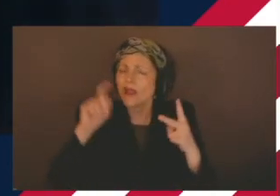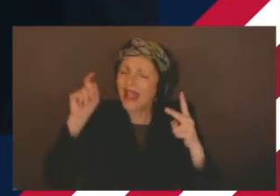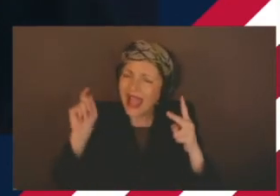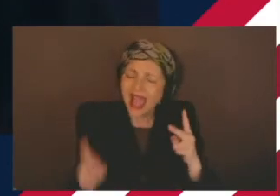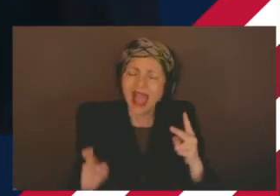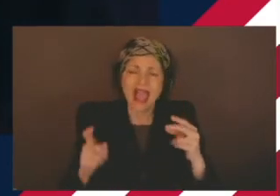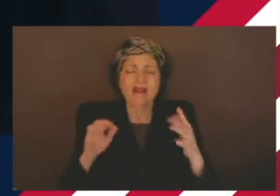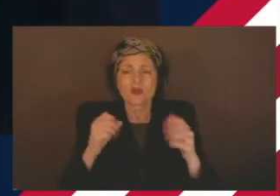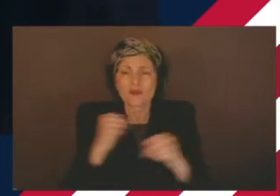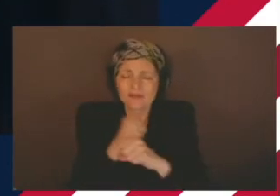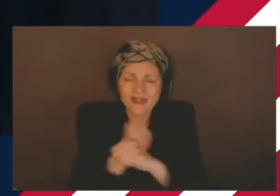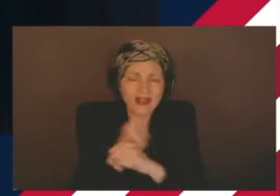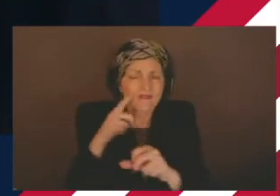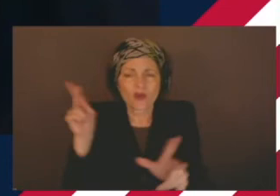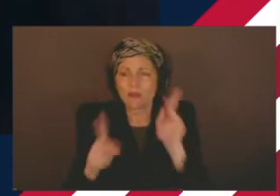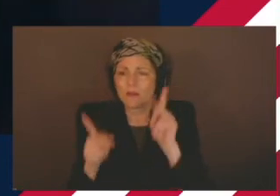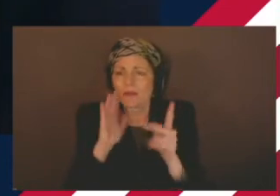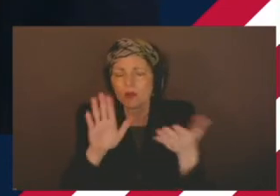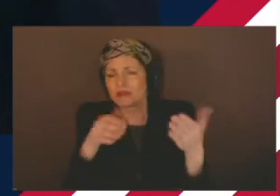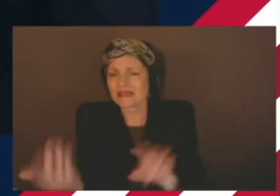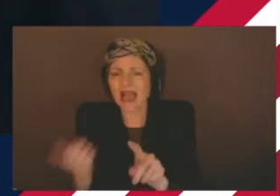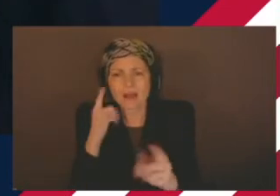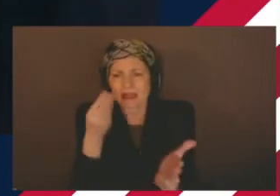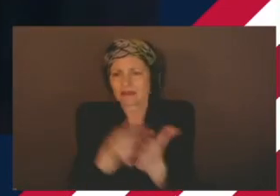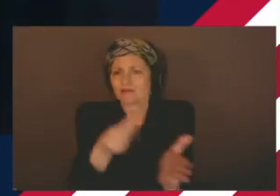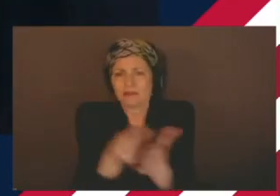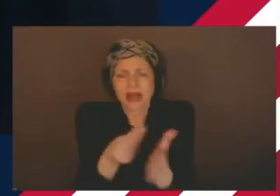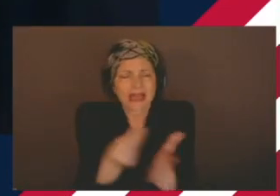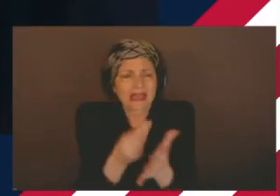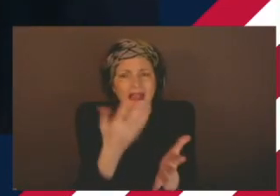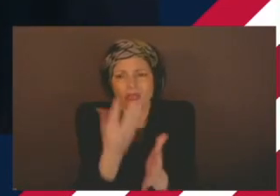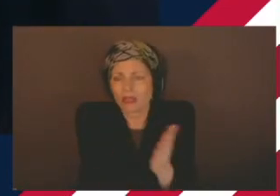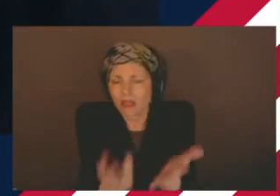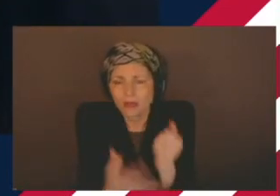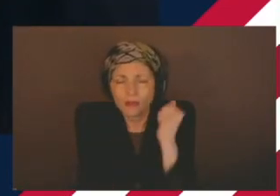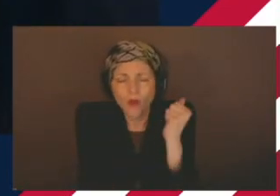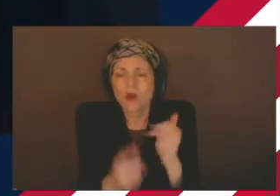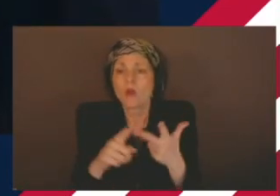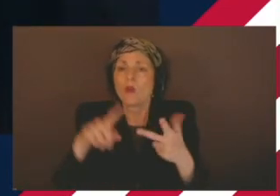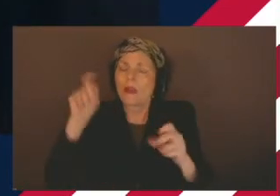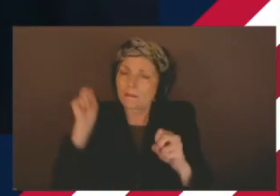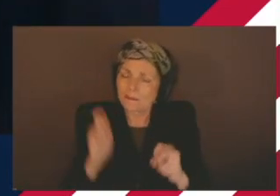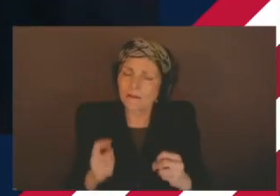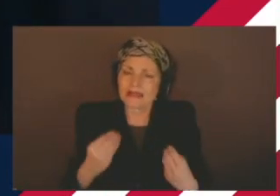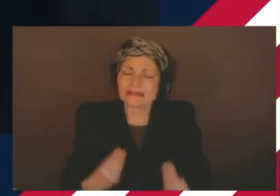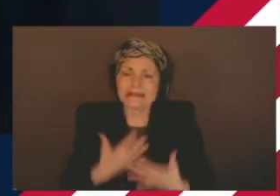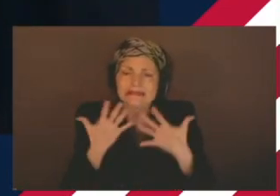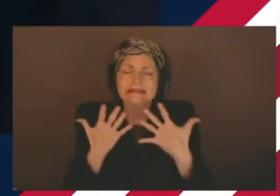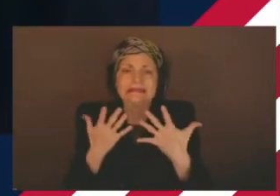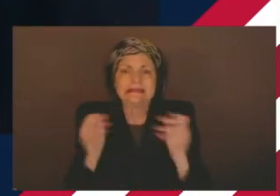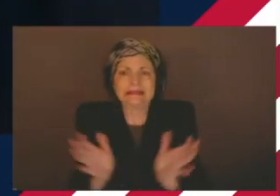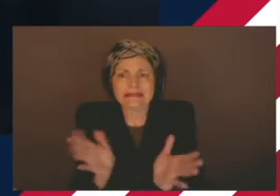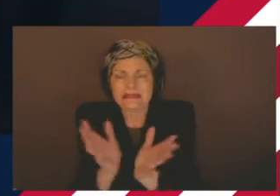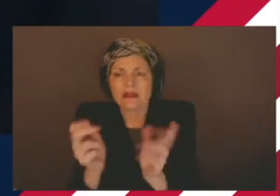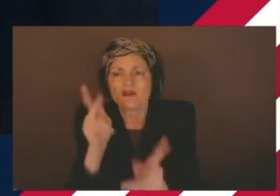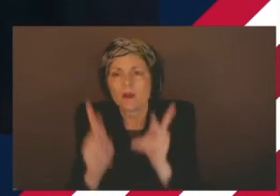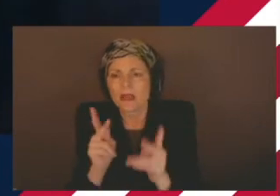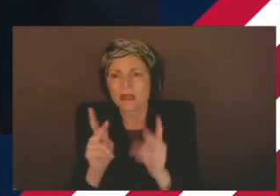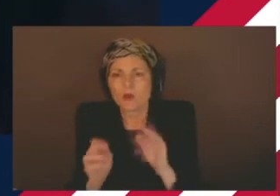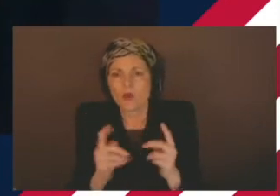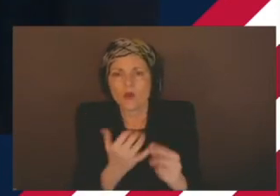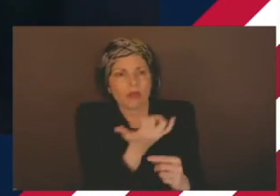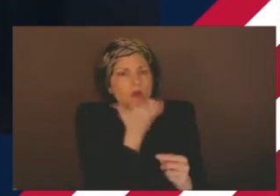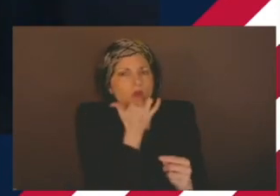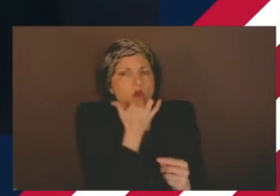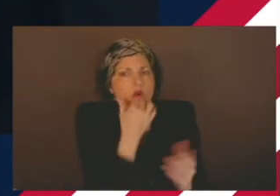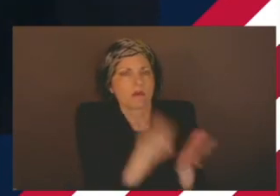people that die from ecological devastation. We have to be moved by the people that die from the war economy and the misappropriation of funds into things that